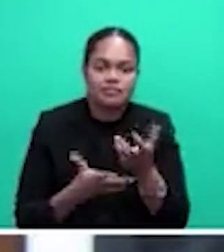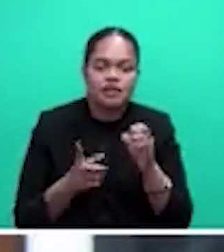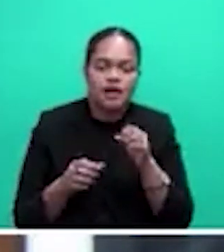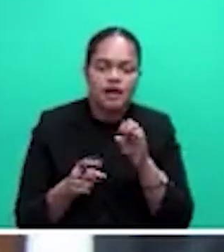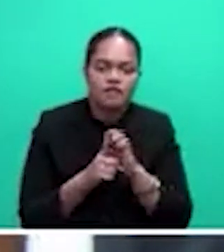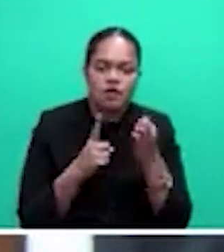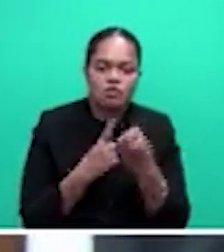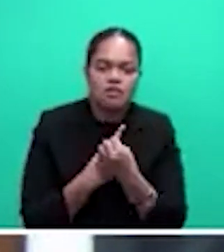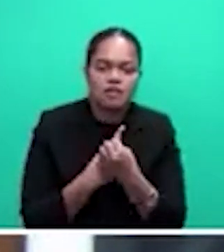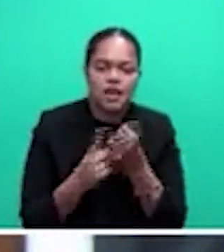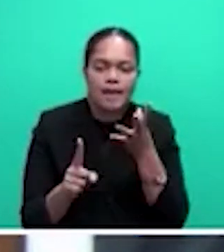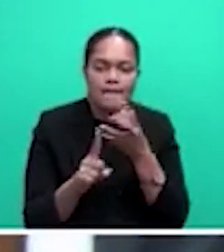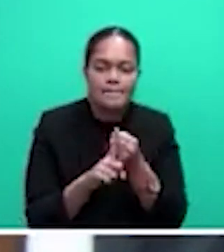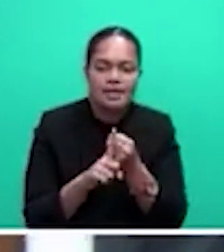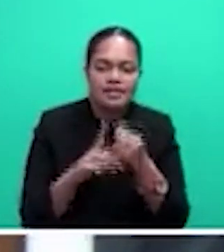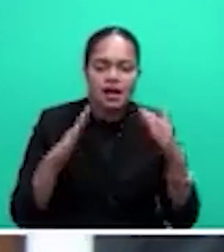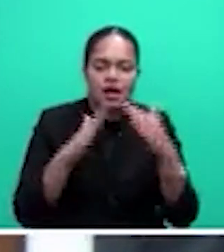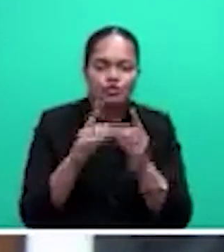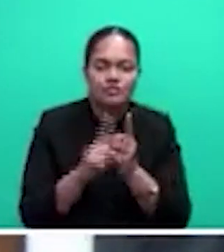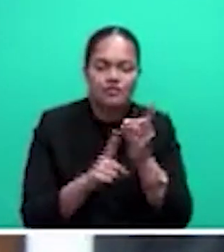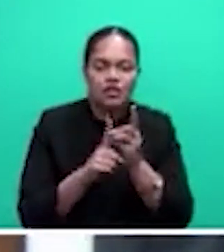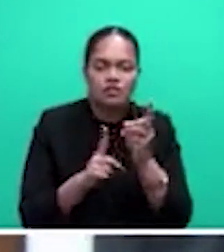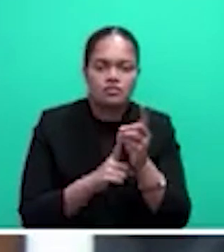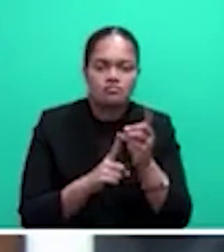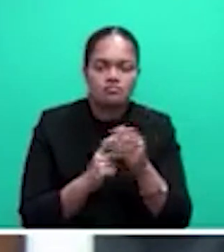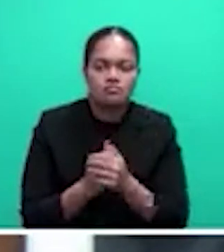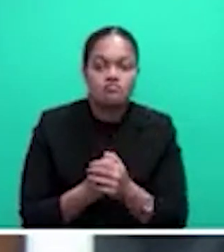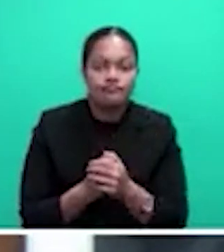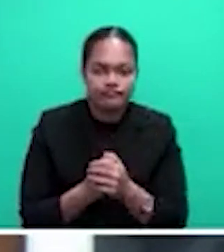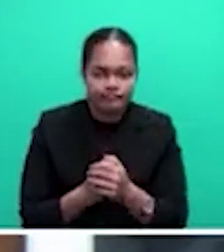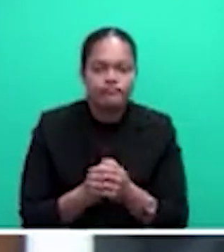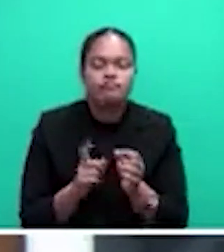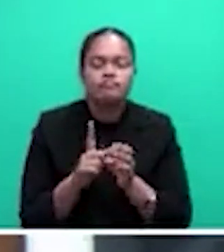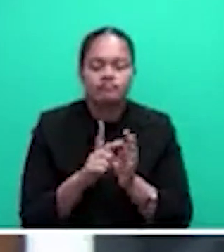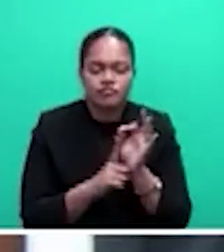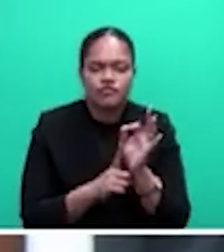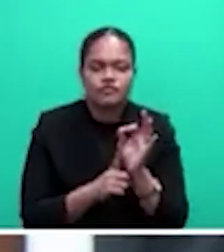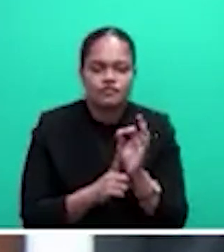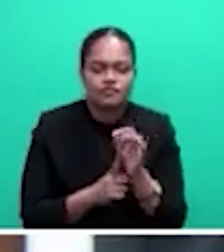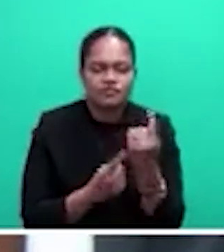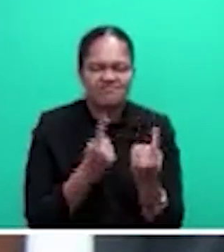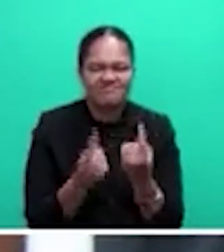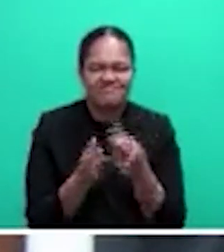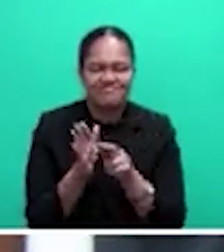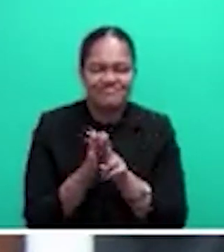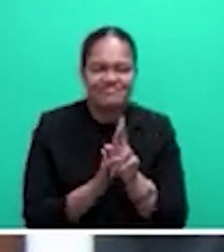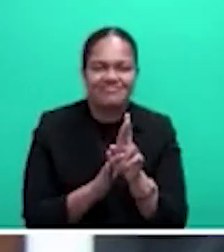impact of housing development while simultaneously improve its resilience.